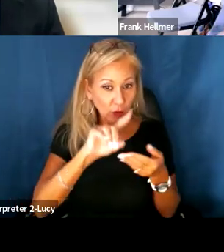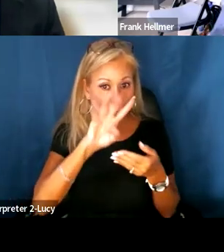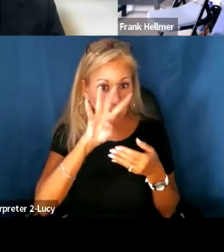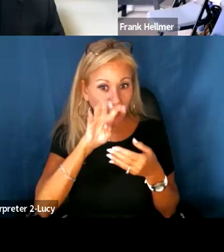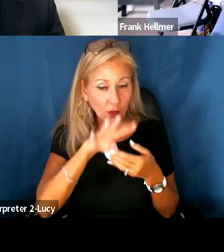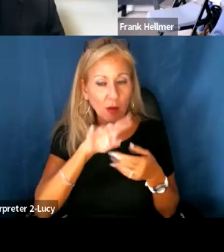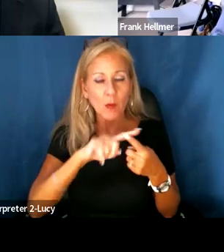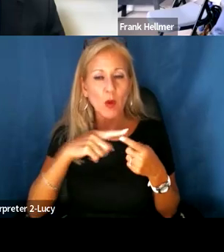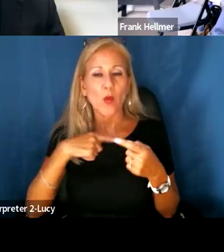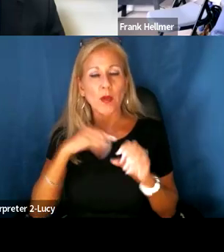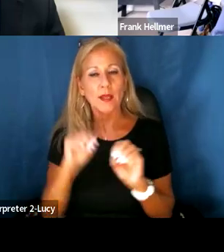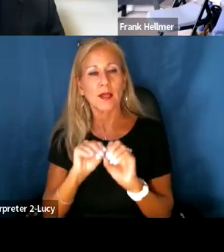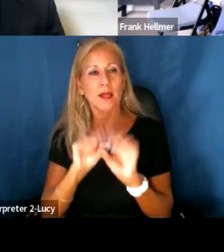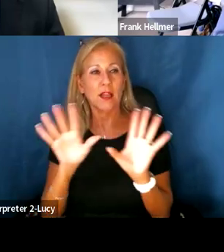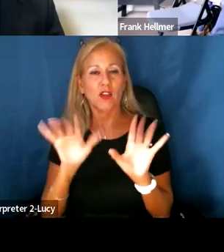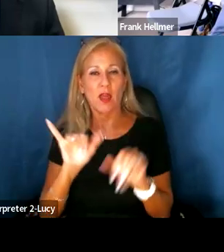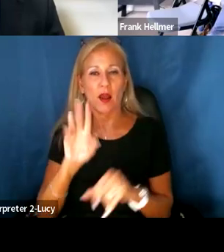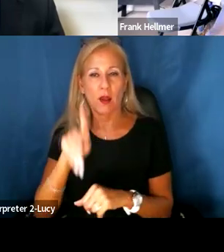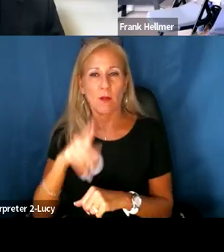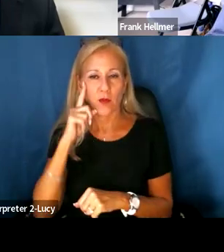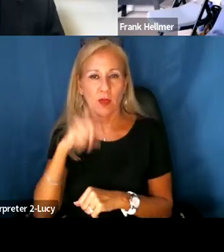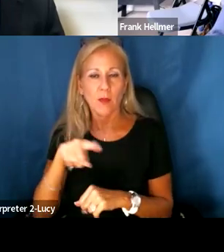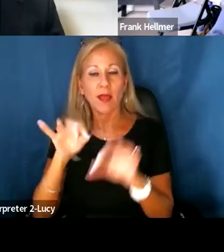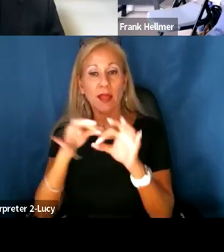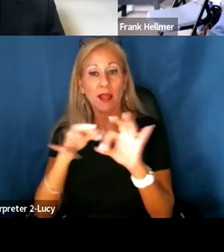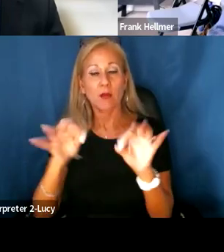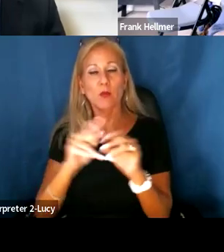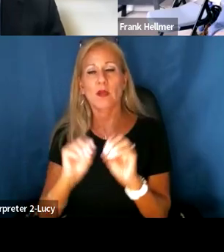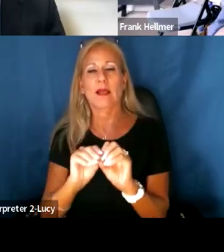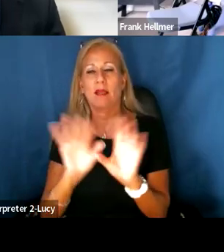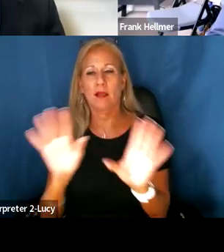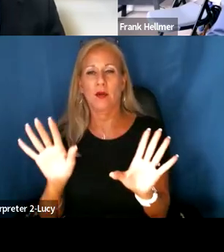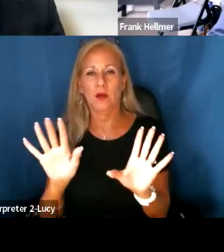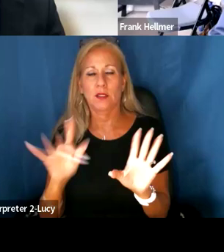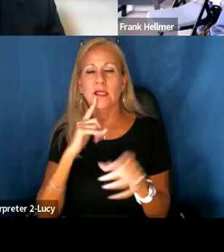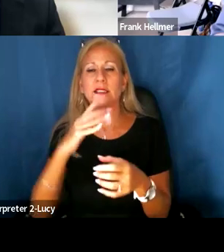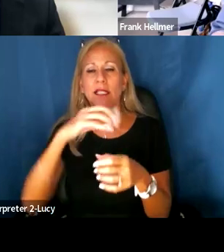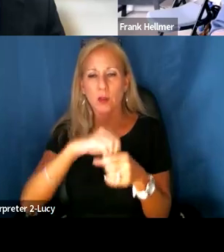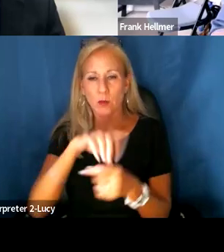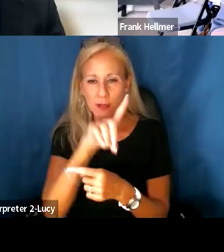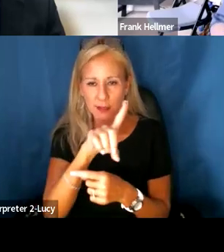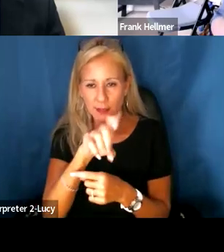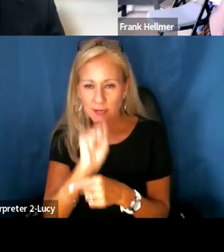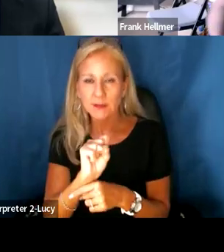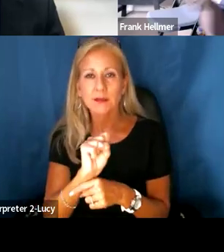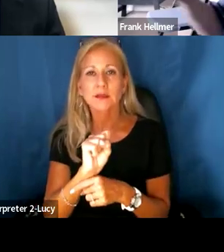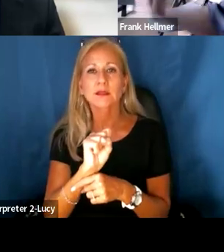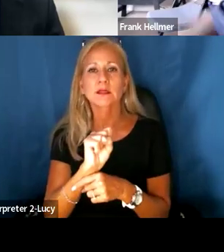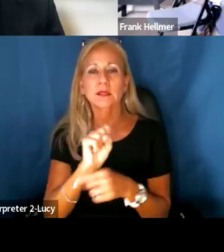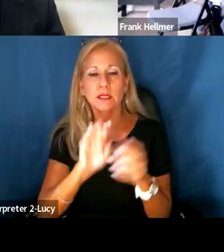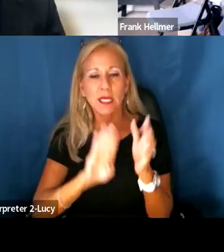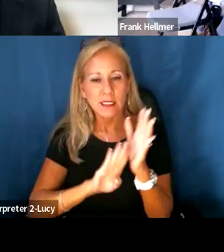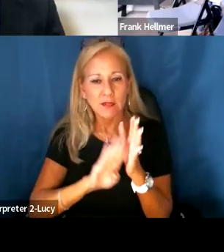we got that straightened out. So the language now says it includes DDS,